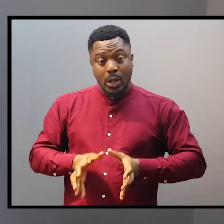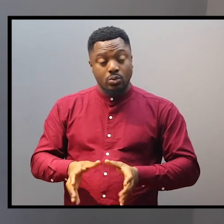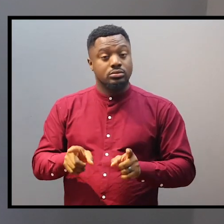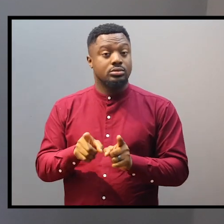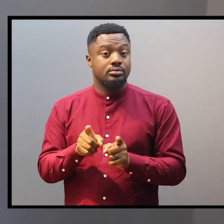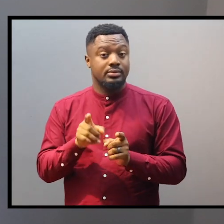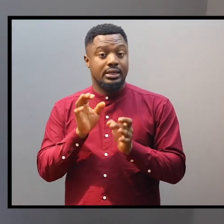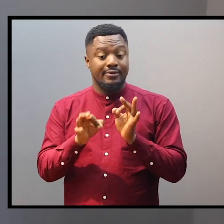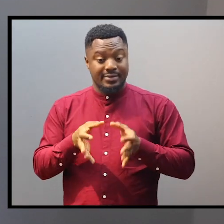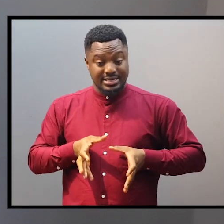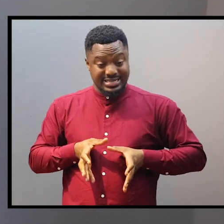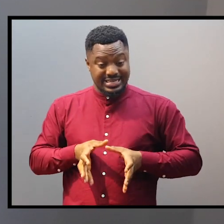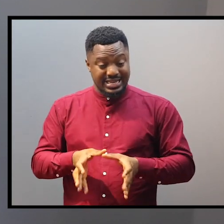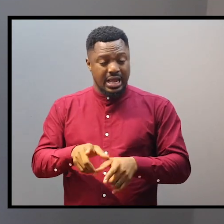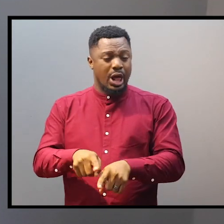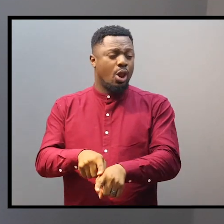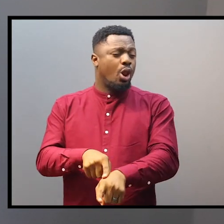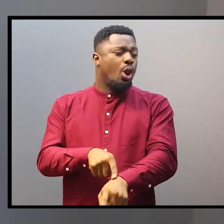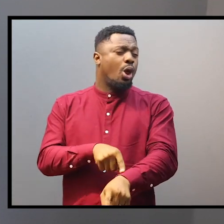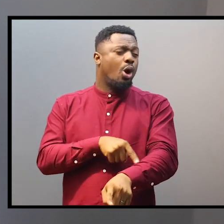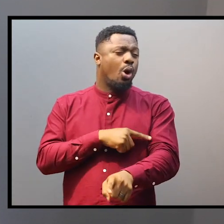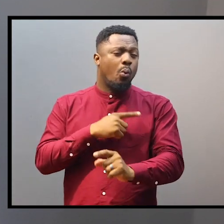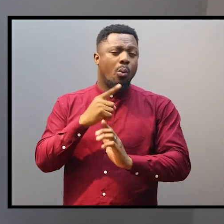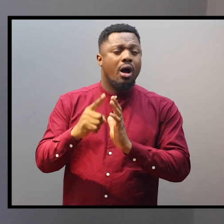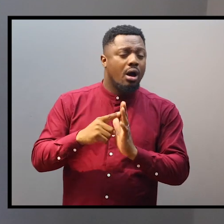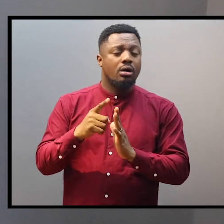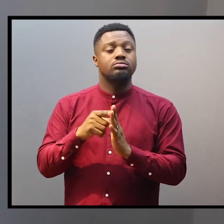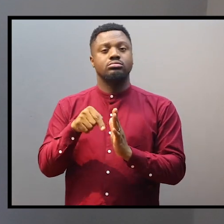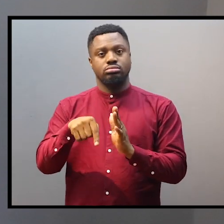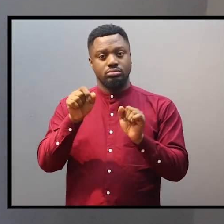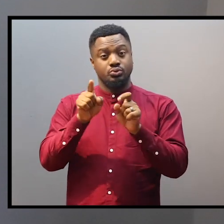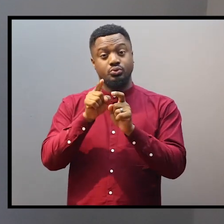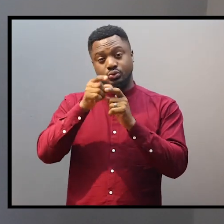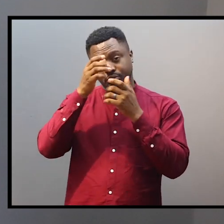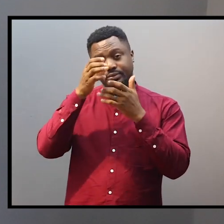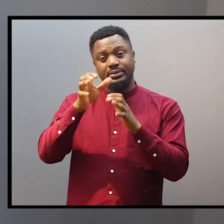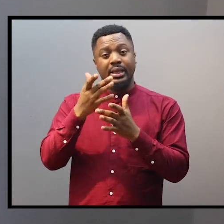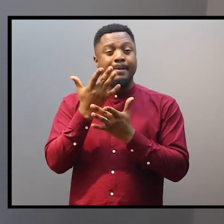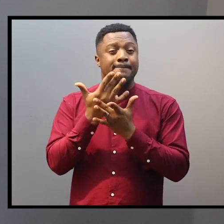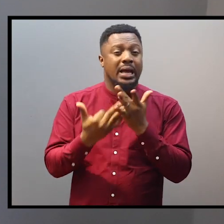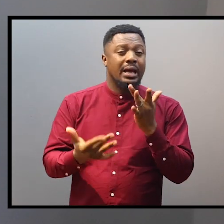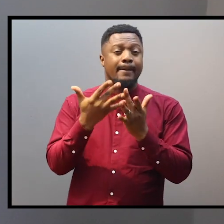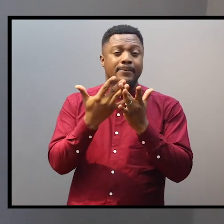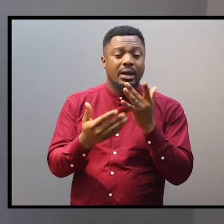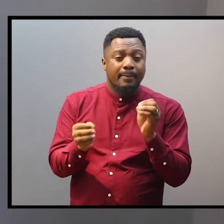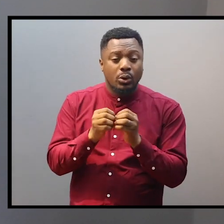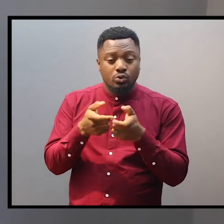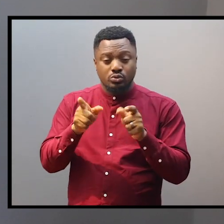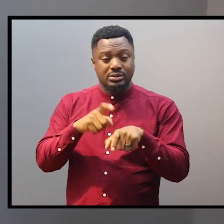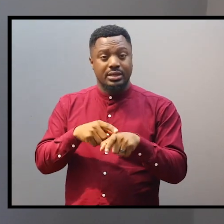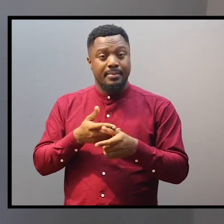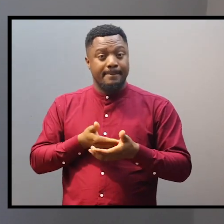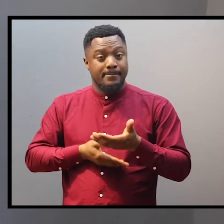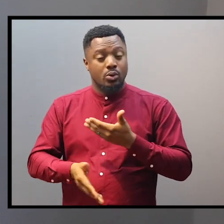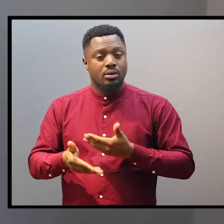delivery as well, when the labor is prolonged and then there is bleeding as well